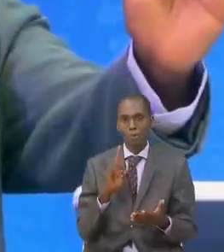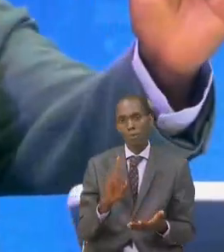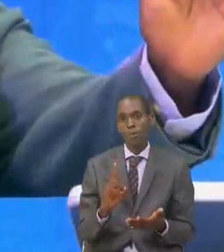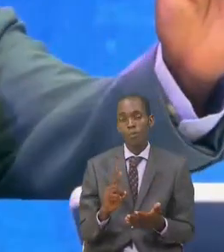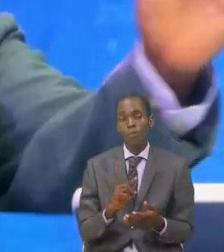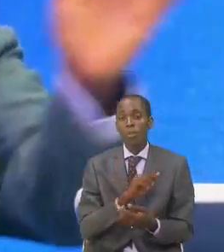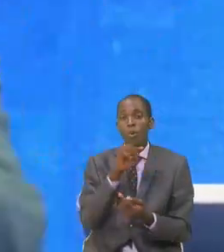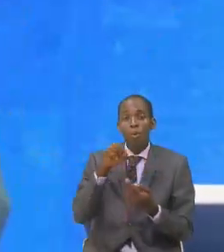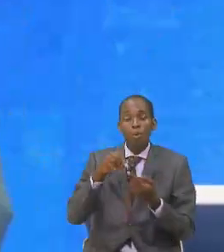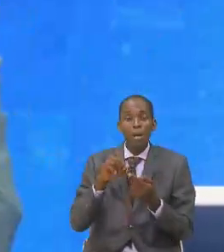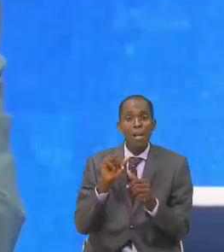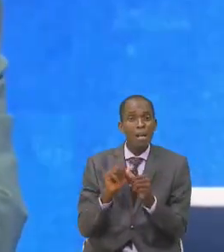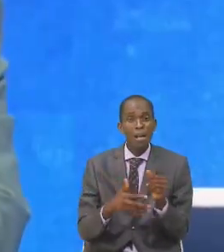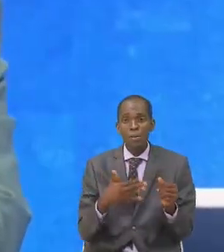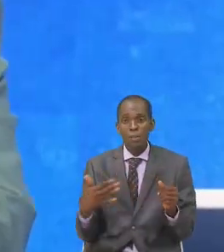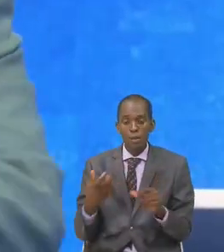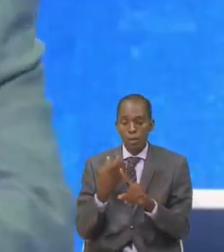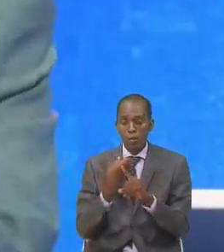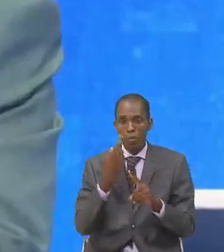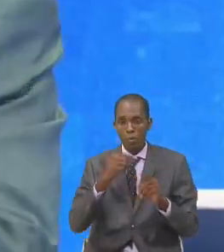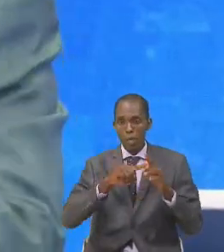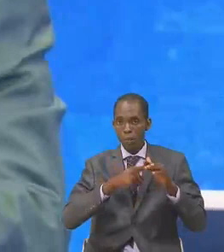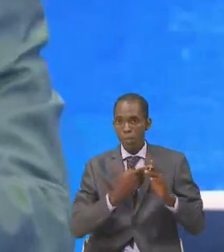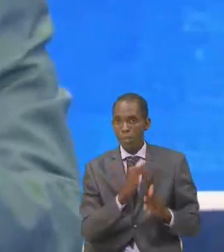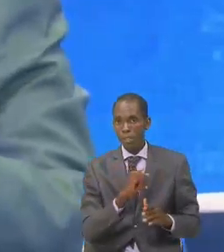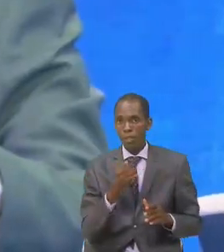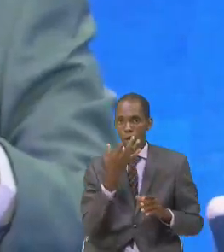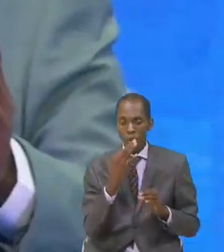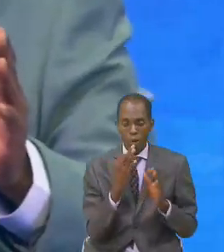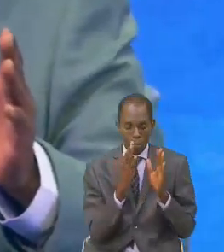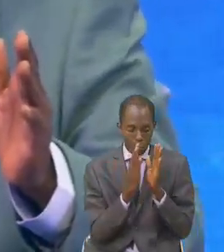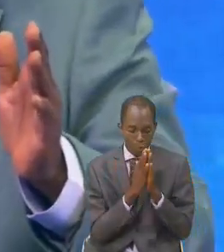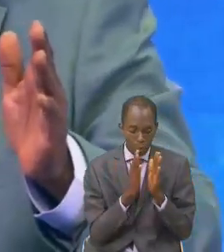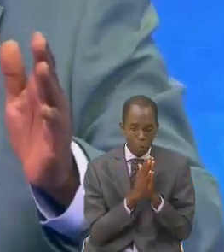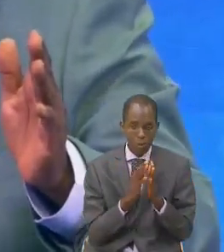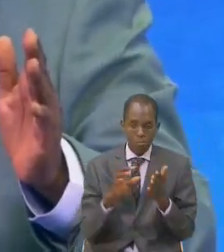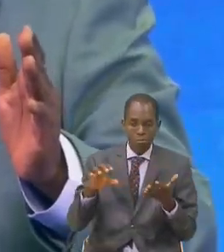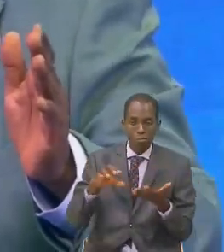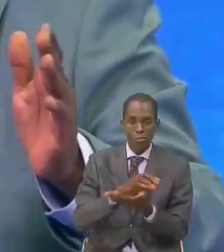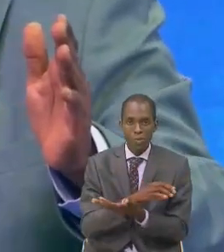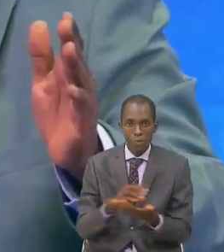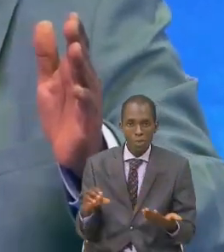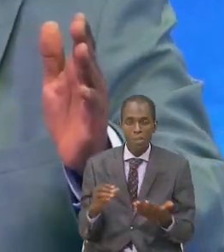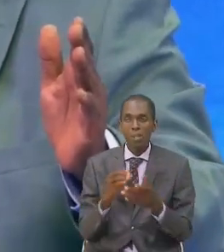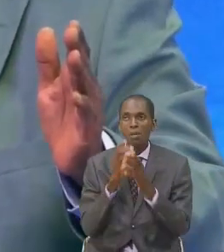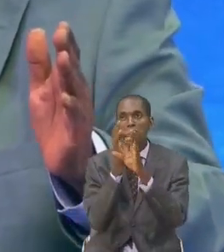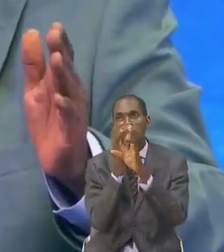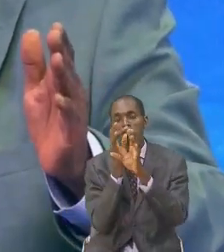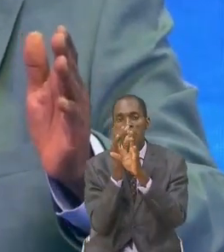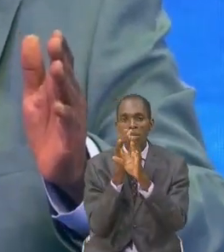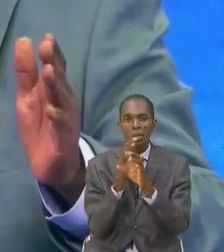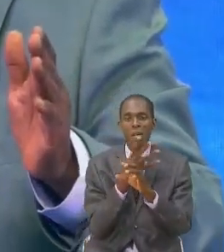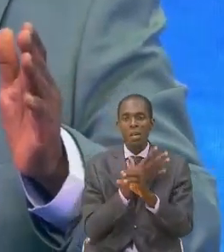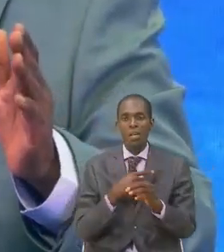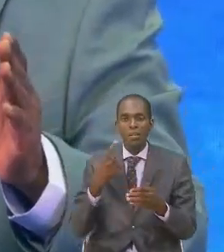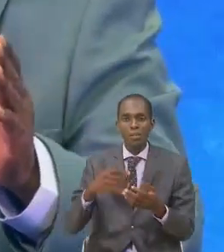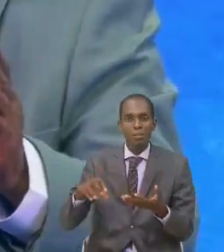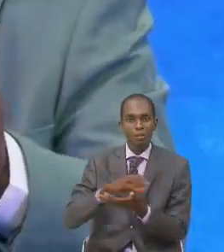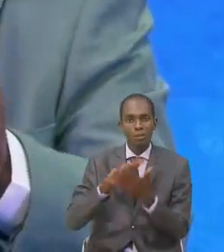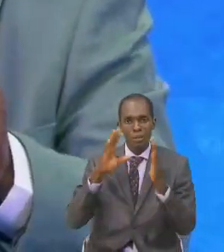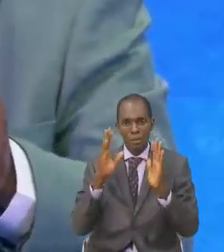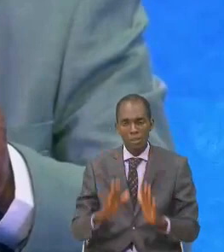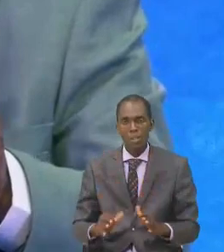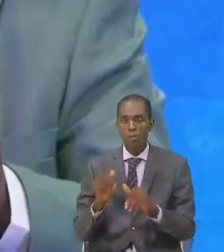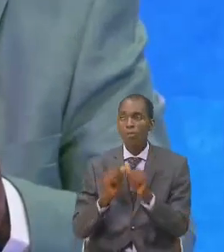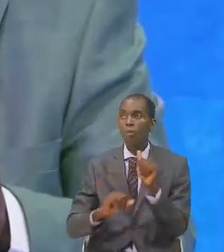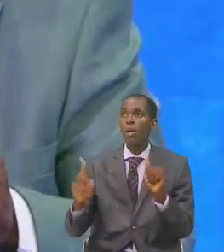in a crusade like this. When everything from the beginning of prayer, and the